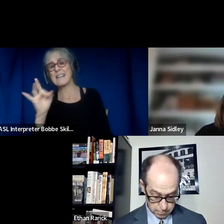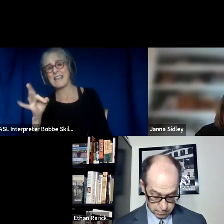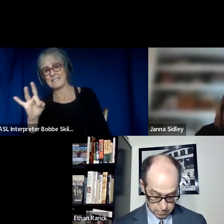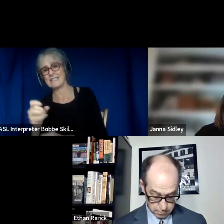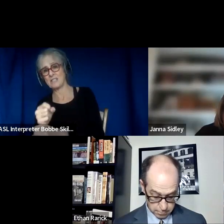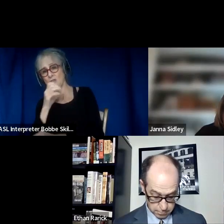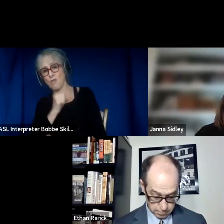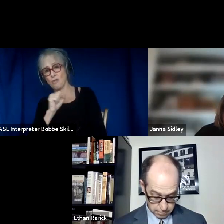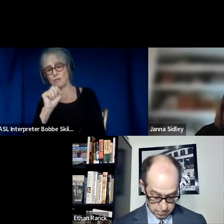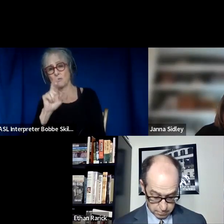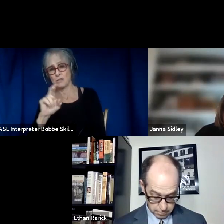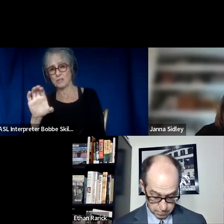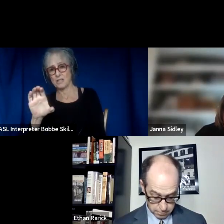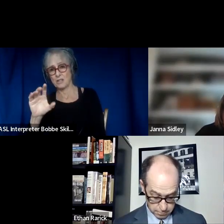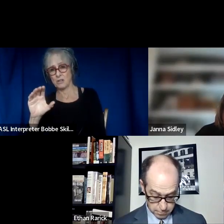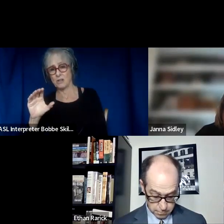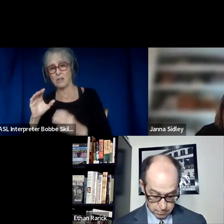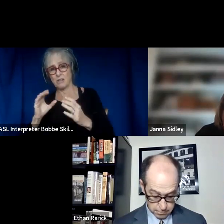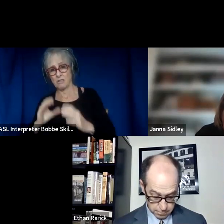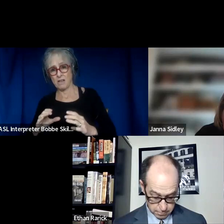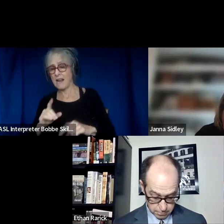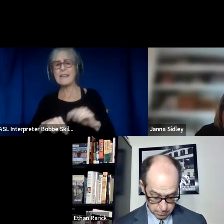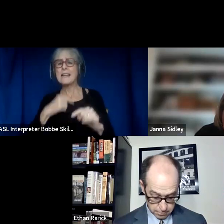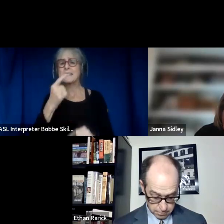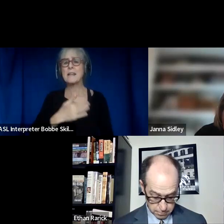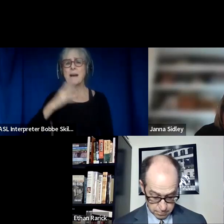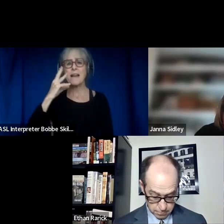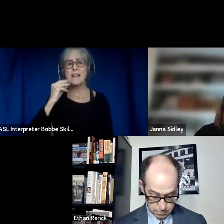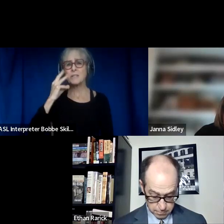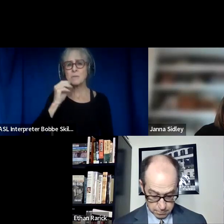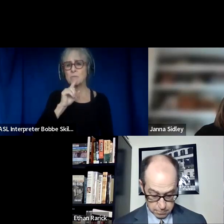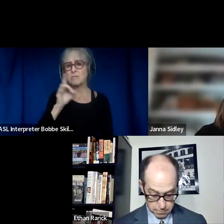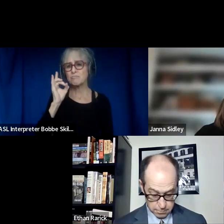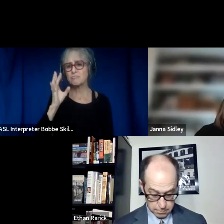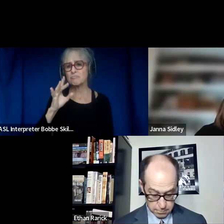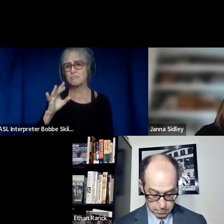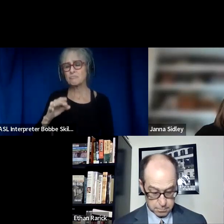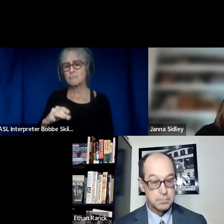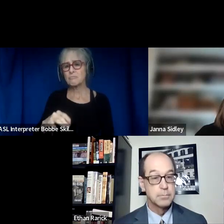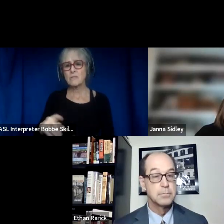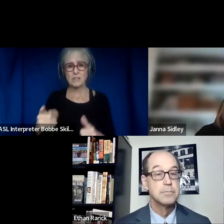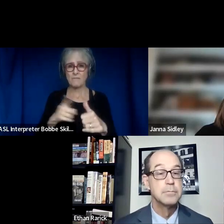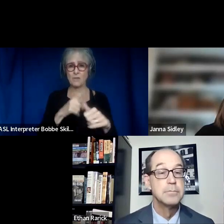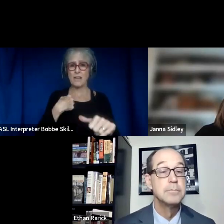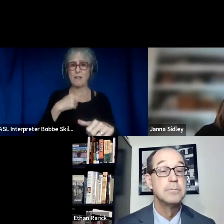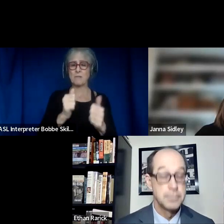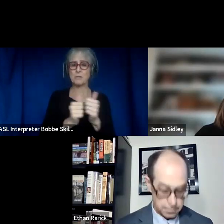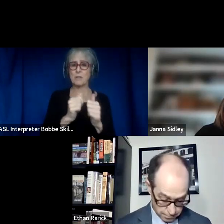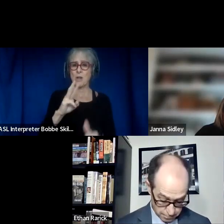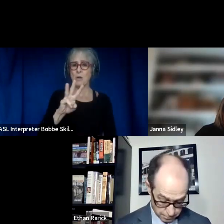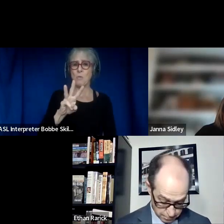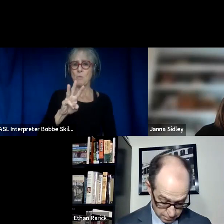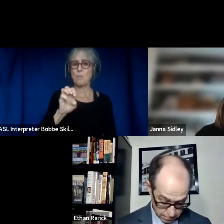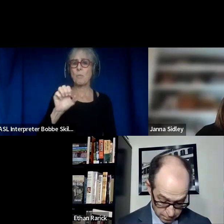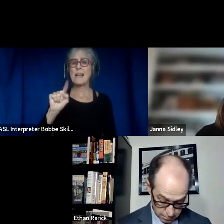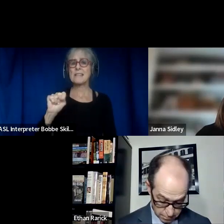my experience has been terrible because I was initially with Westside Regional Center, and I